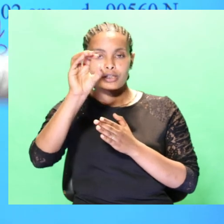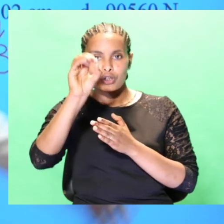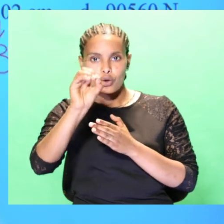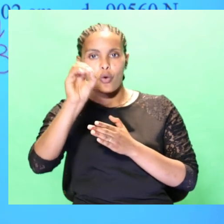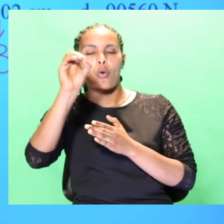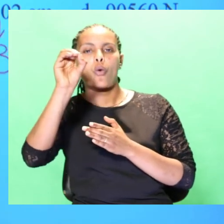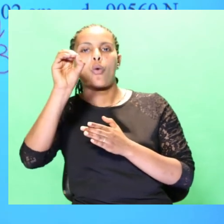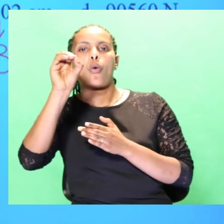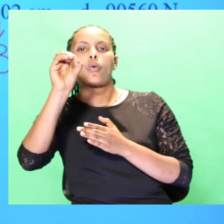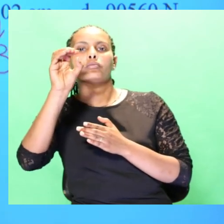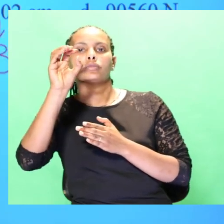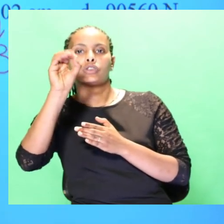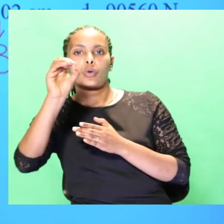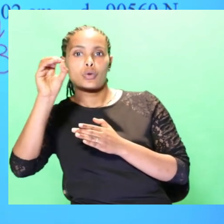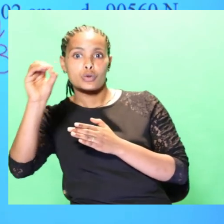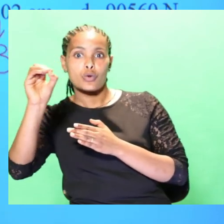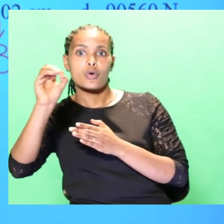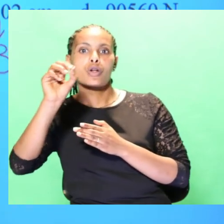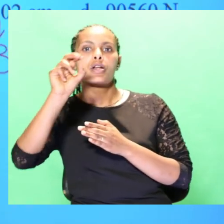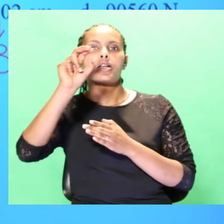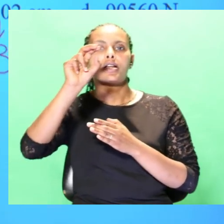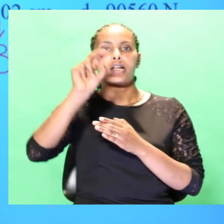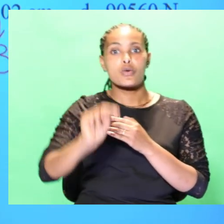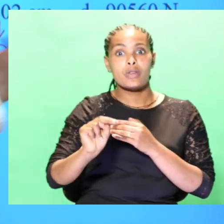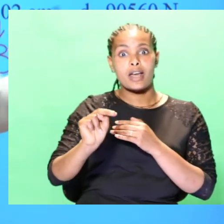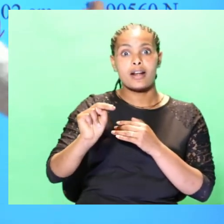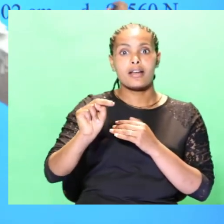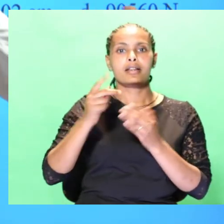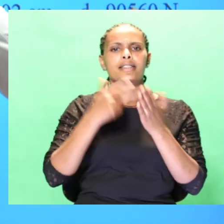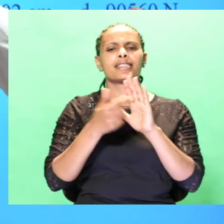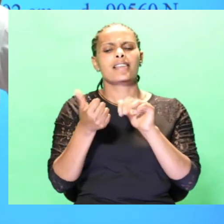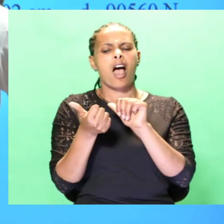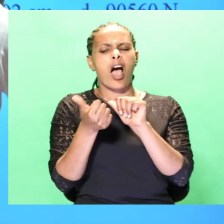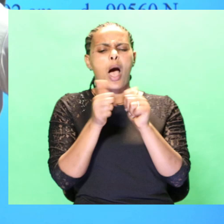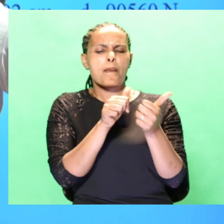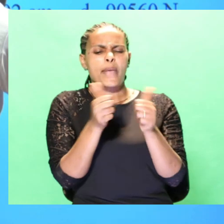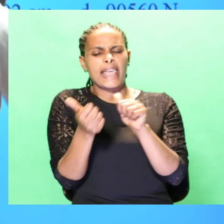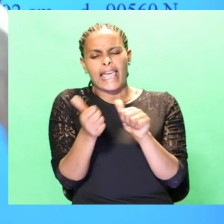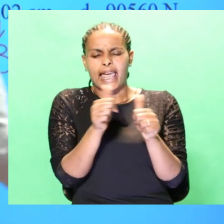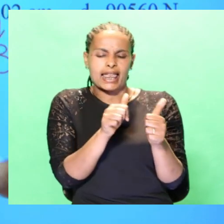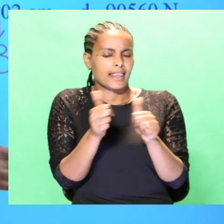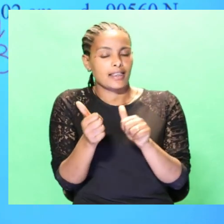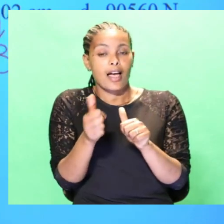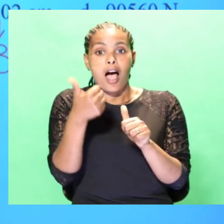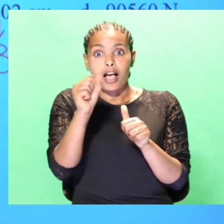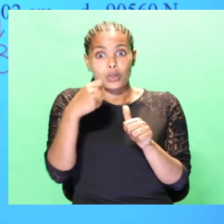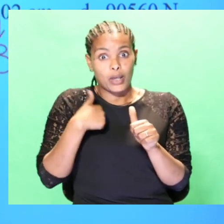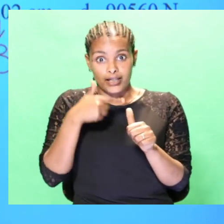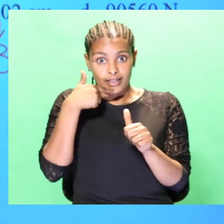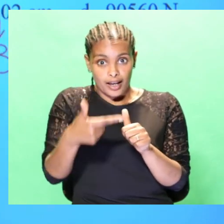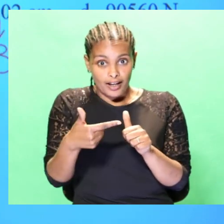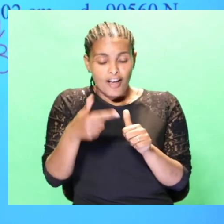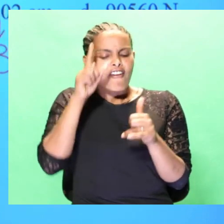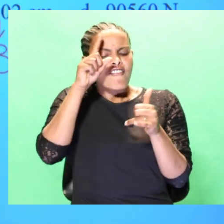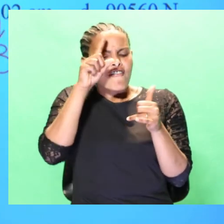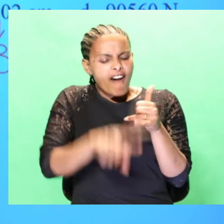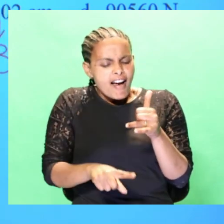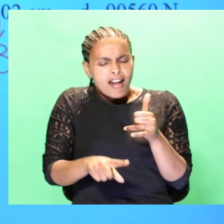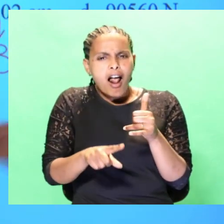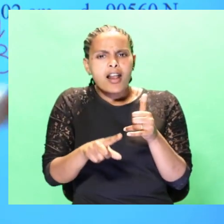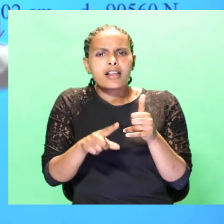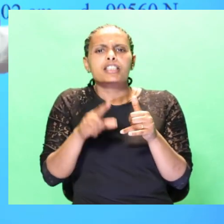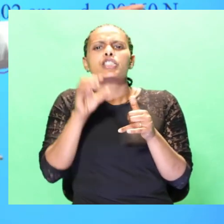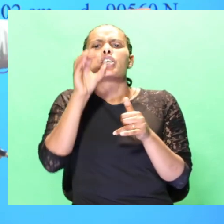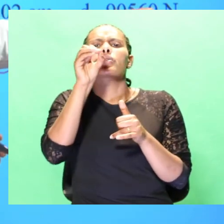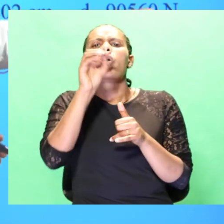90560 Newton. This is ambiguous. As we said, final zeros